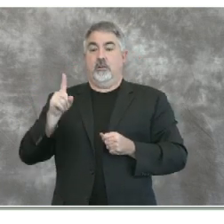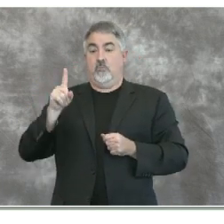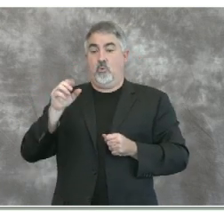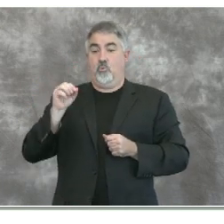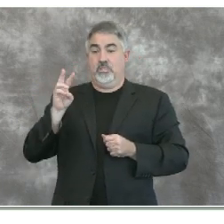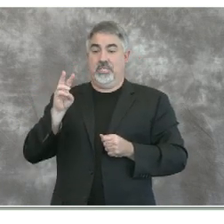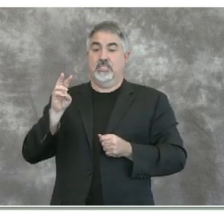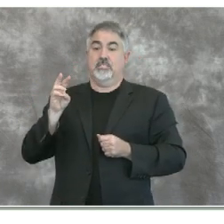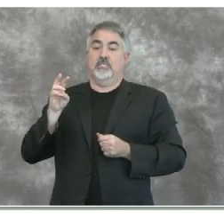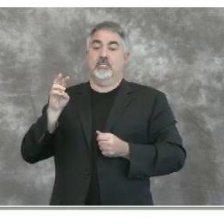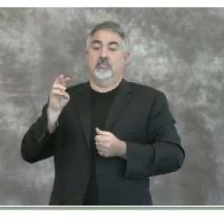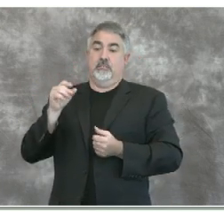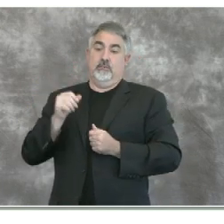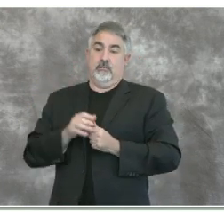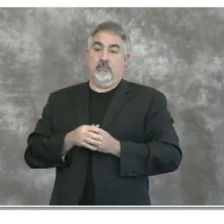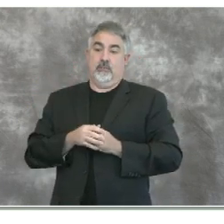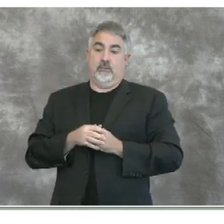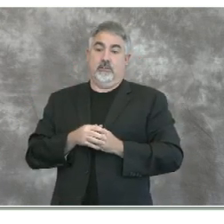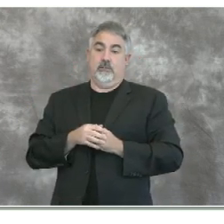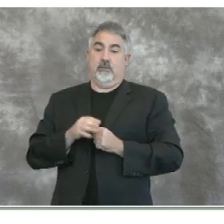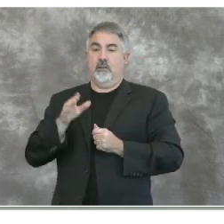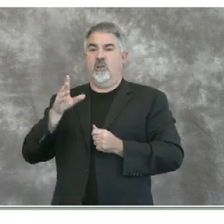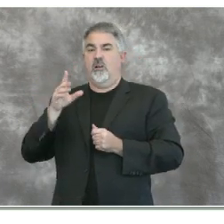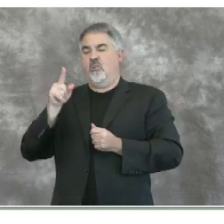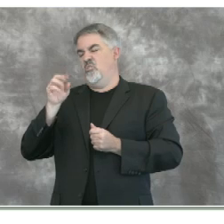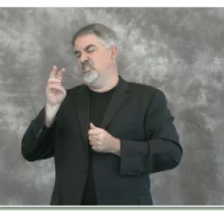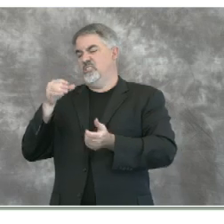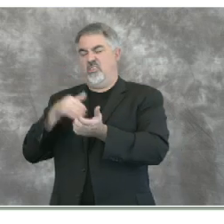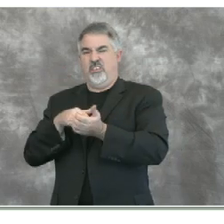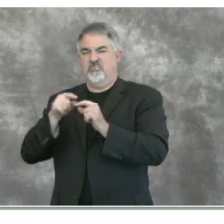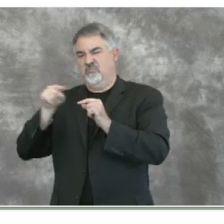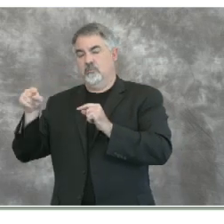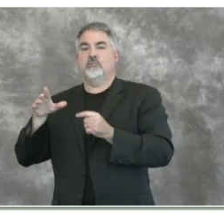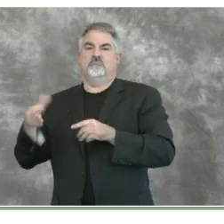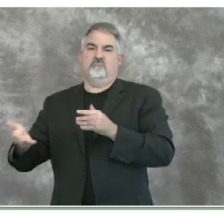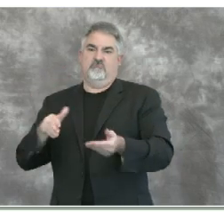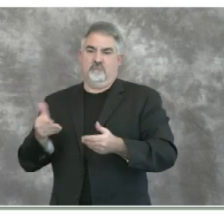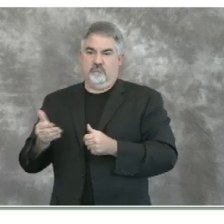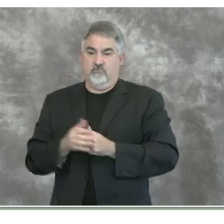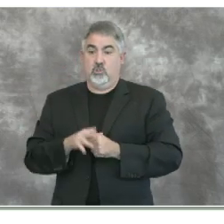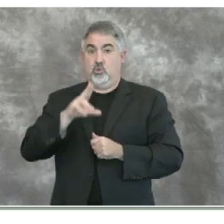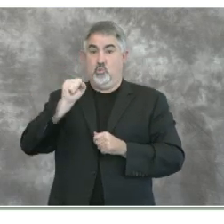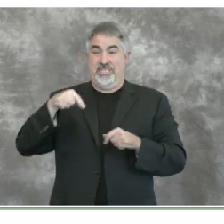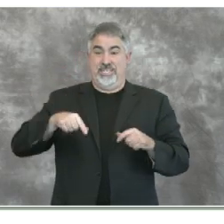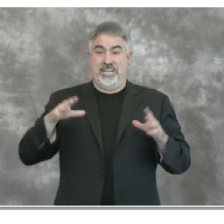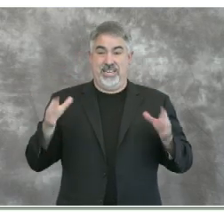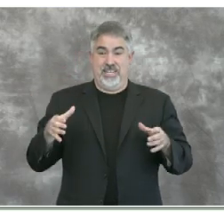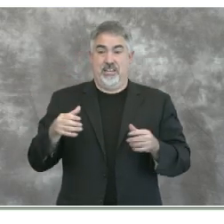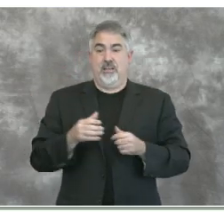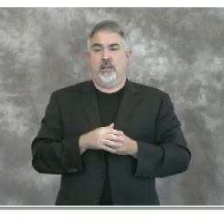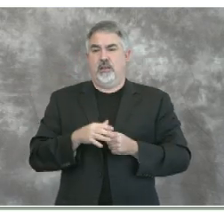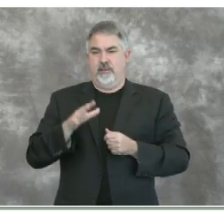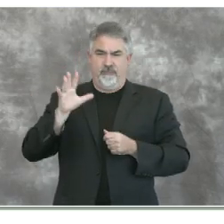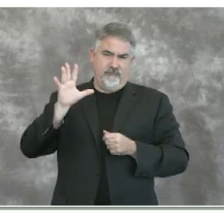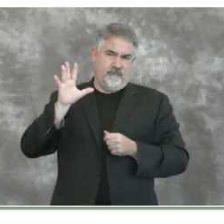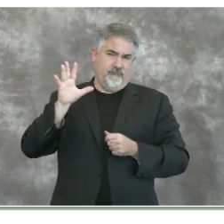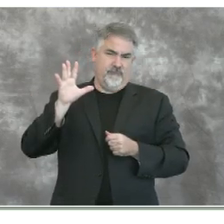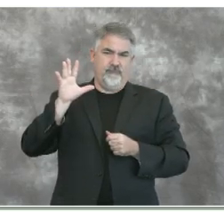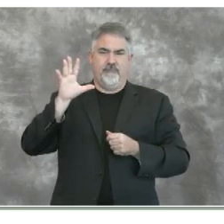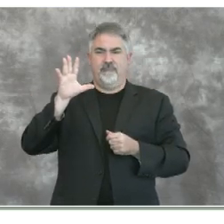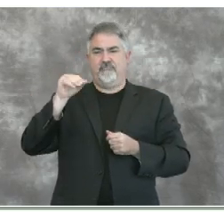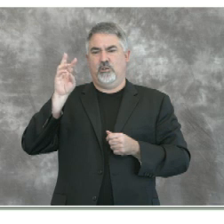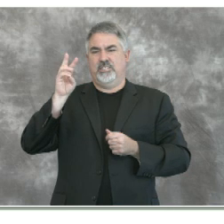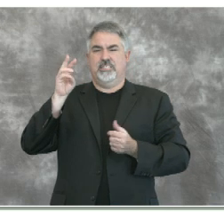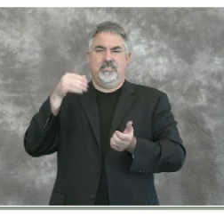deaths. Nationwide, there is just over 508,000 positive cases reported,